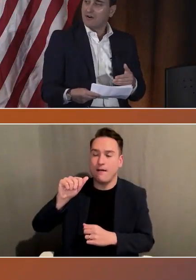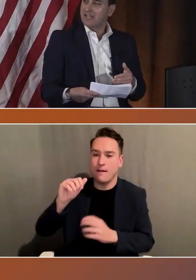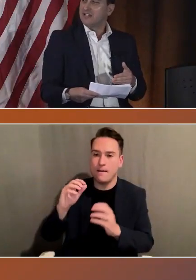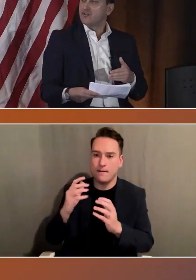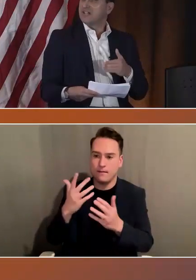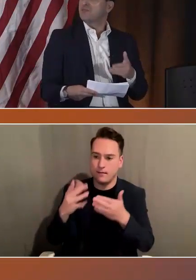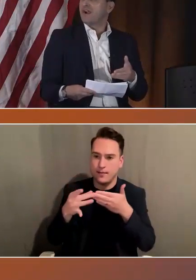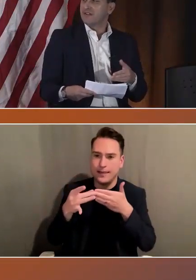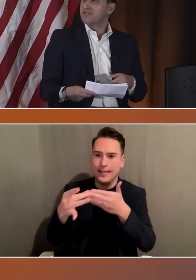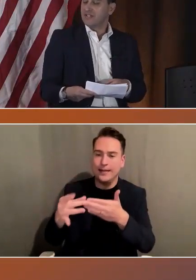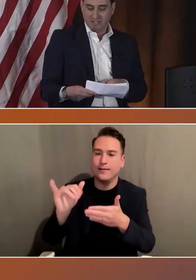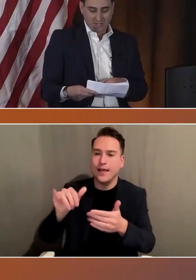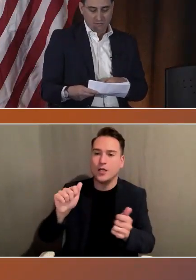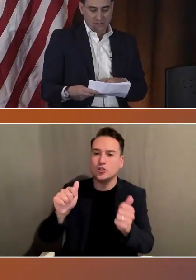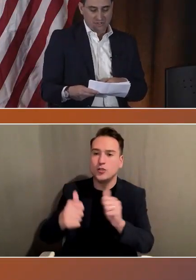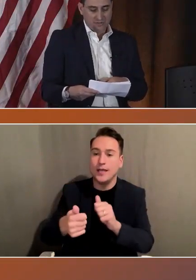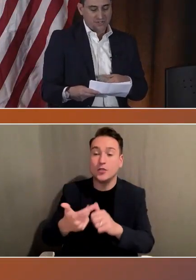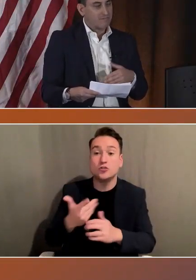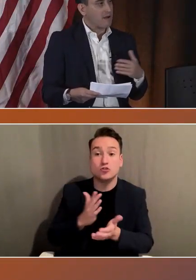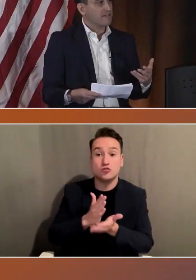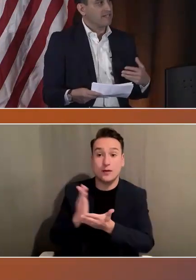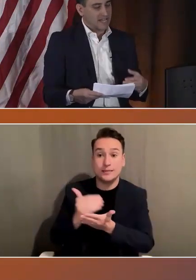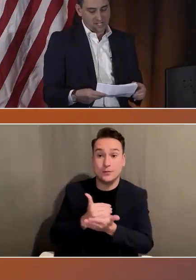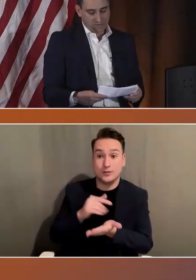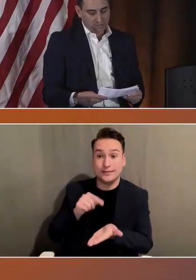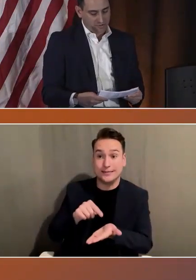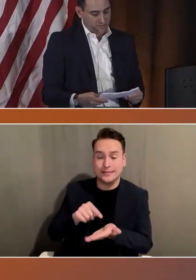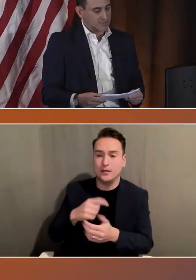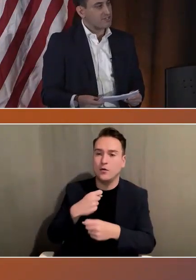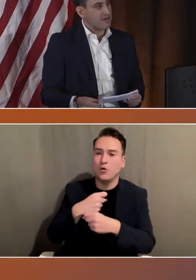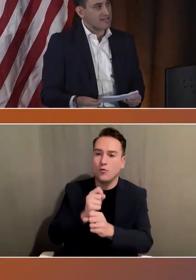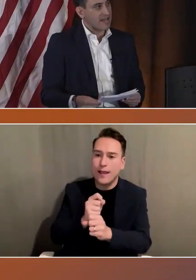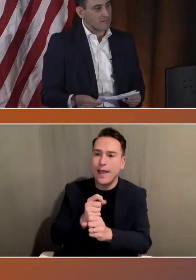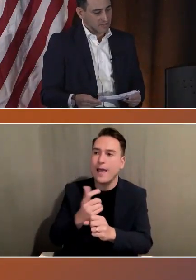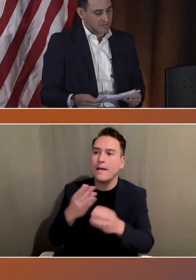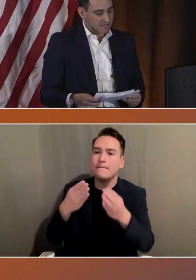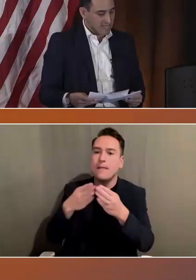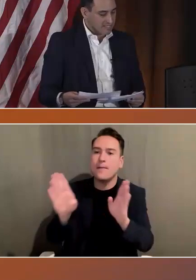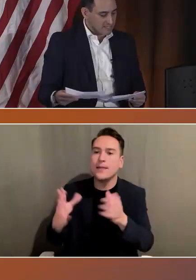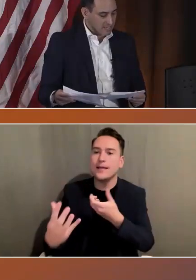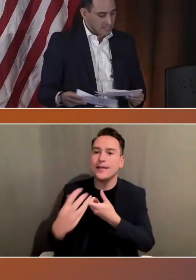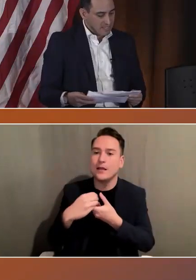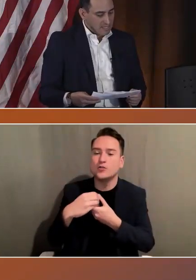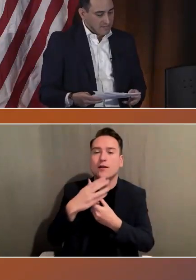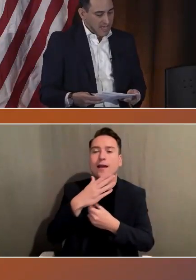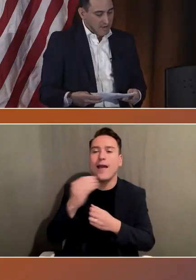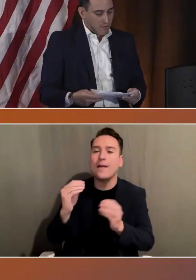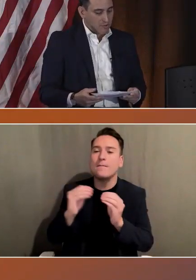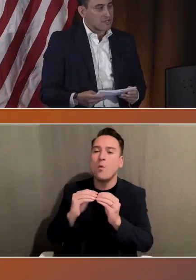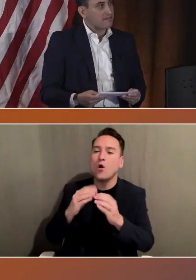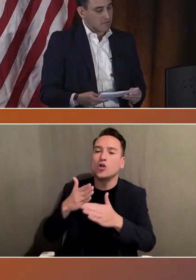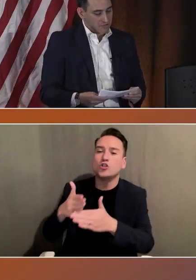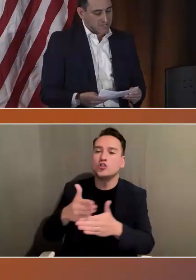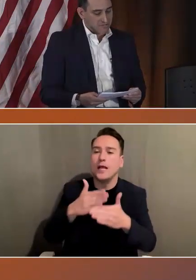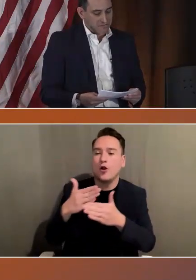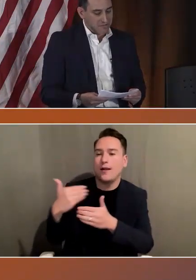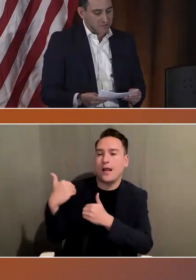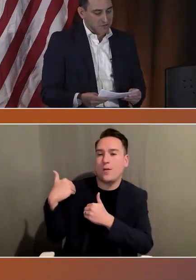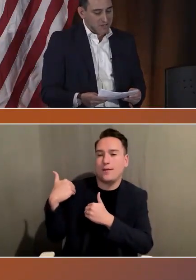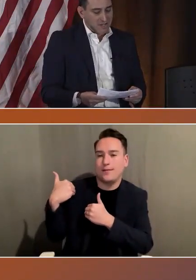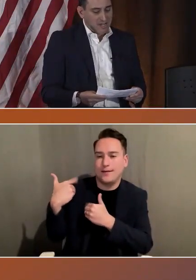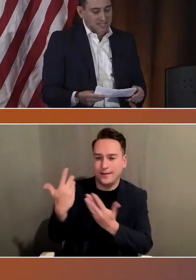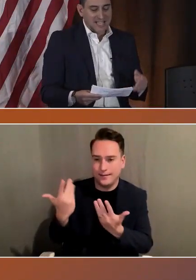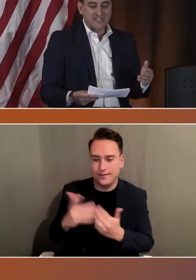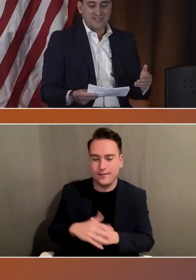And how can transparency produce public engagement and produce the shared accountability that we're looking for? Just a